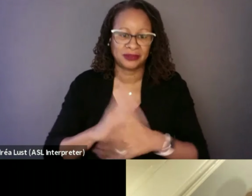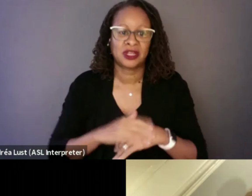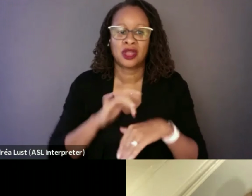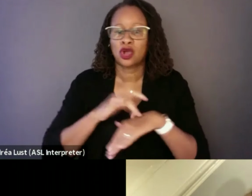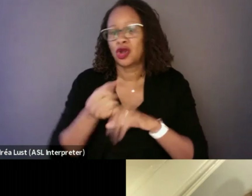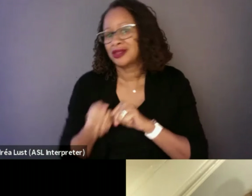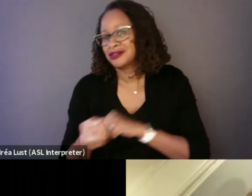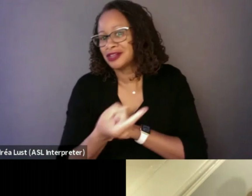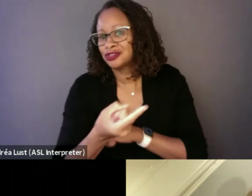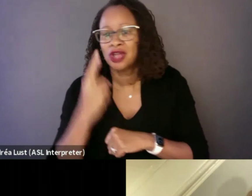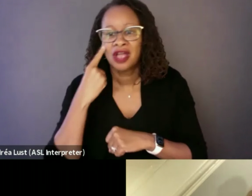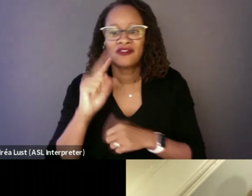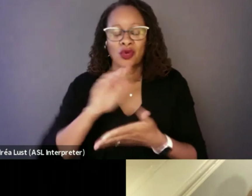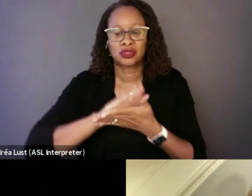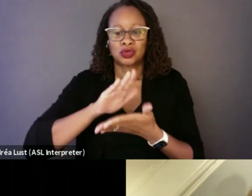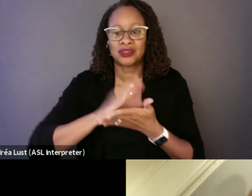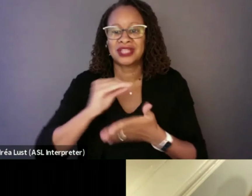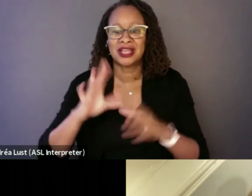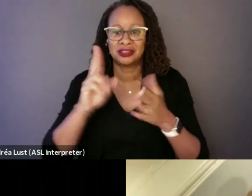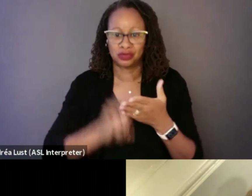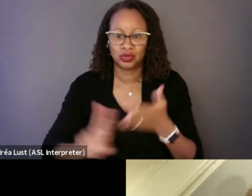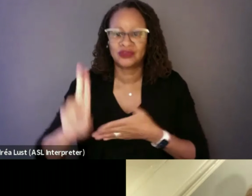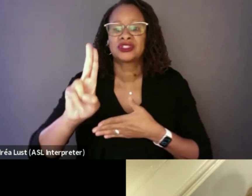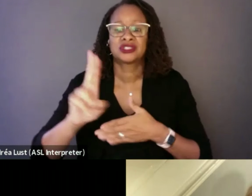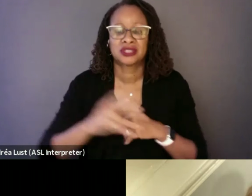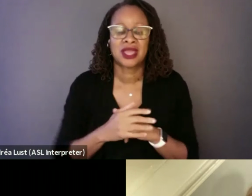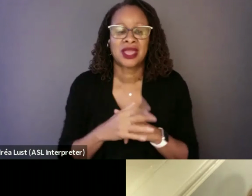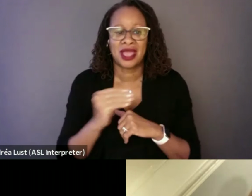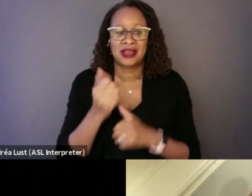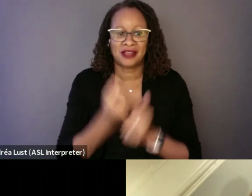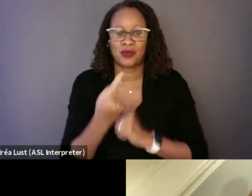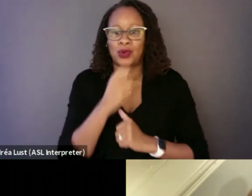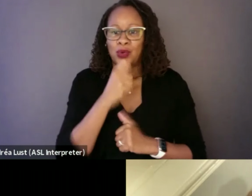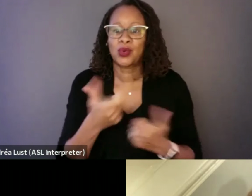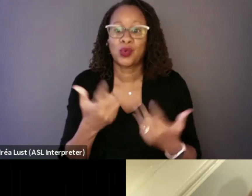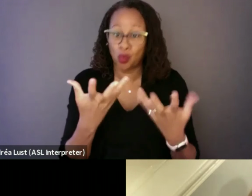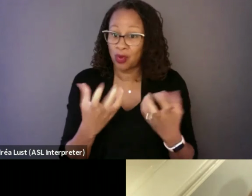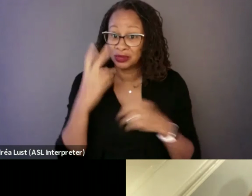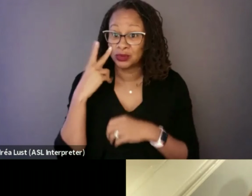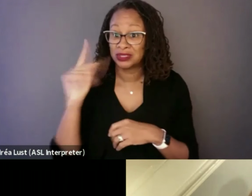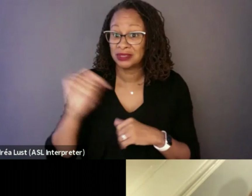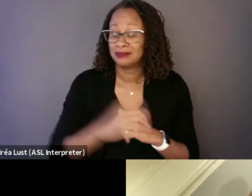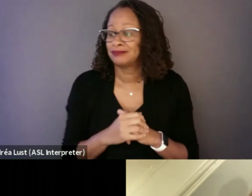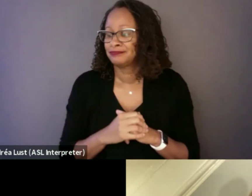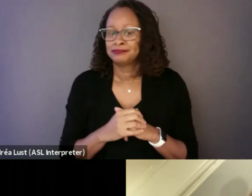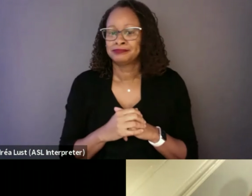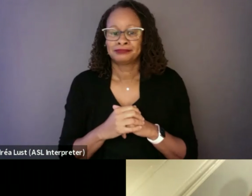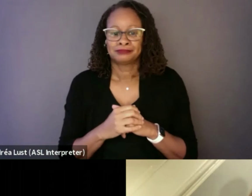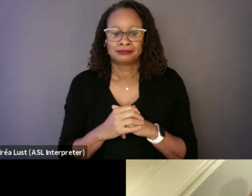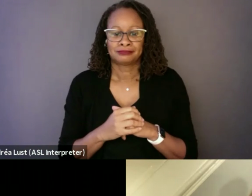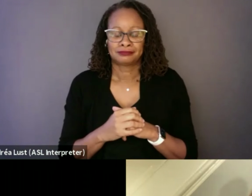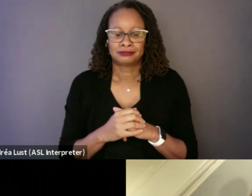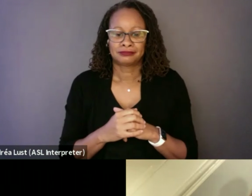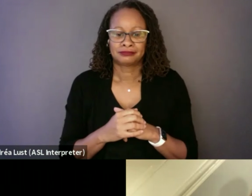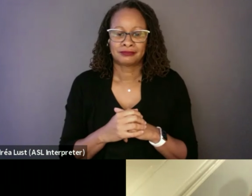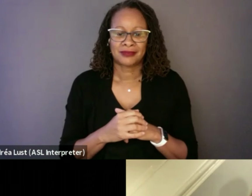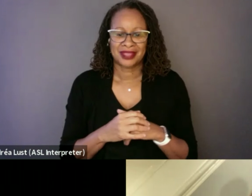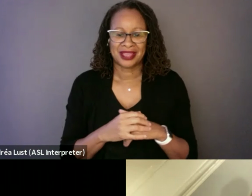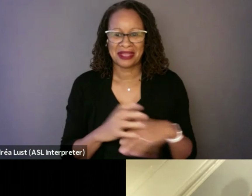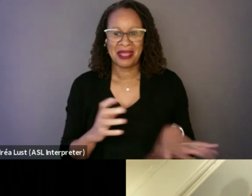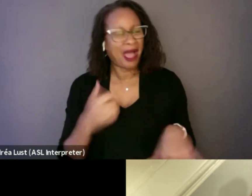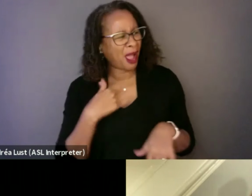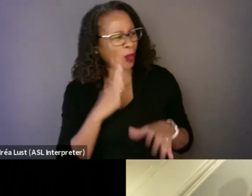year for schools and universities and everyone who cares to see it. Okay, well, I will try to find out where I